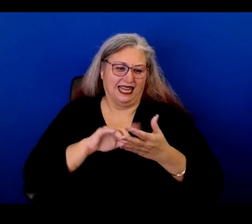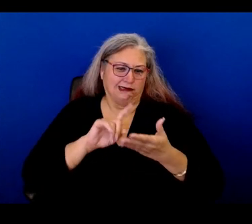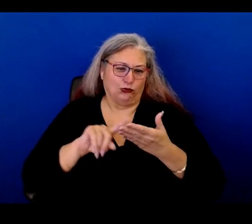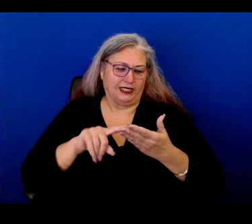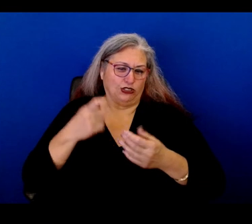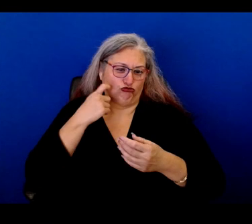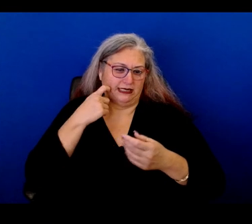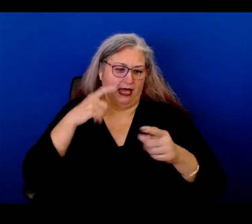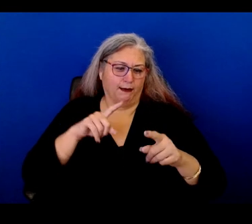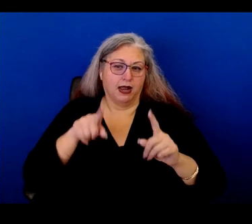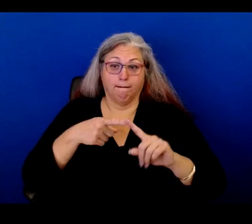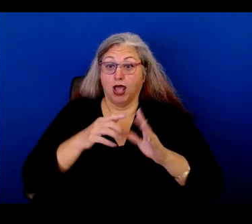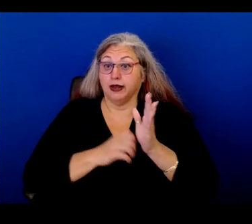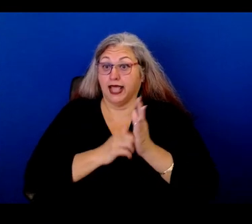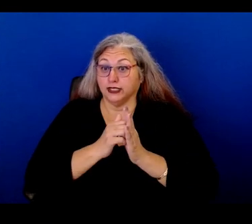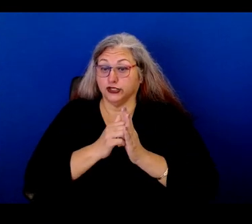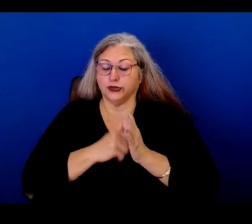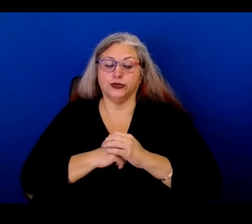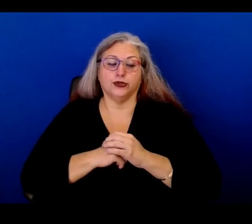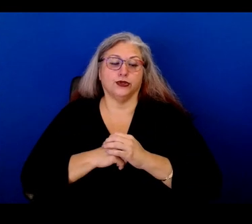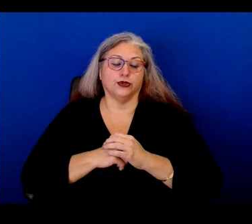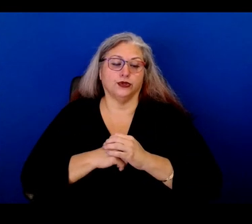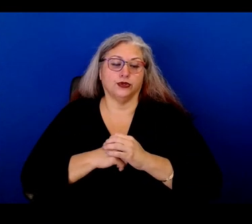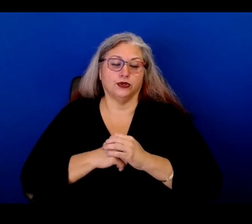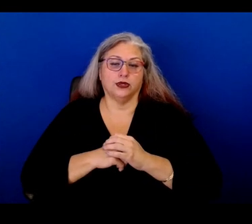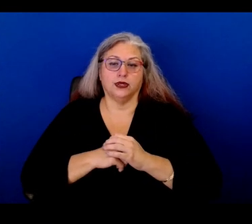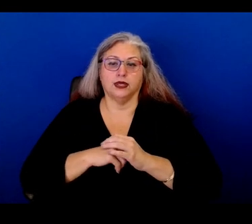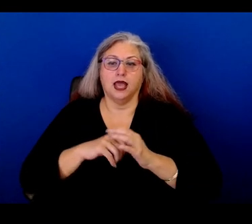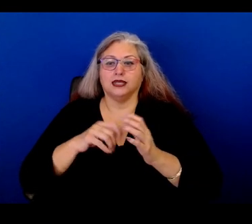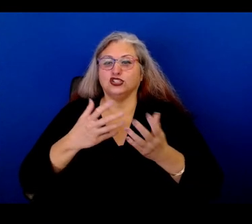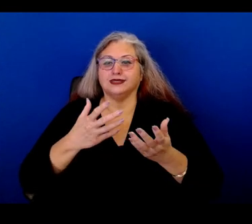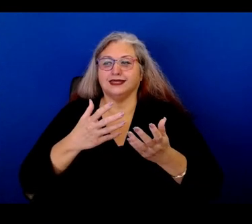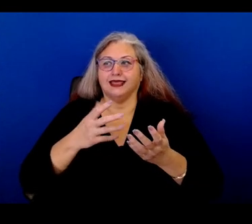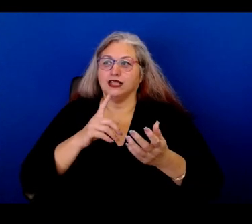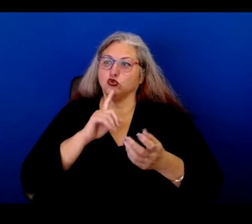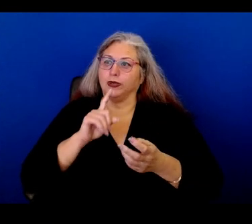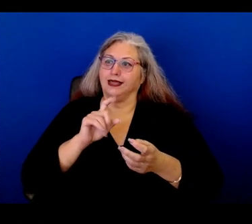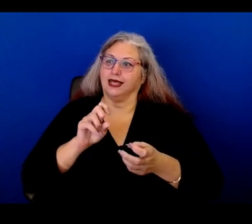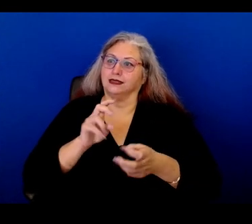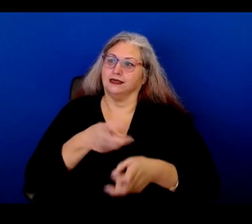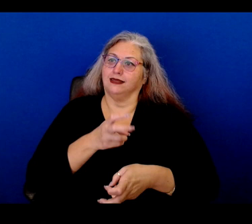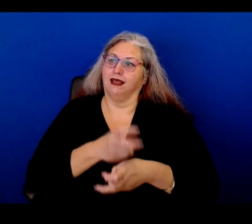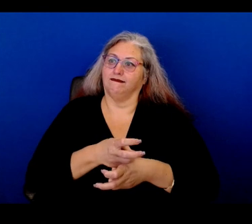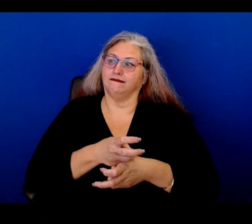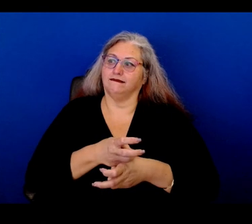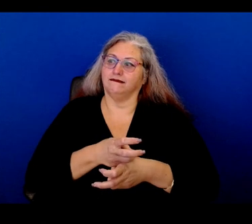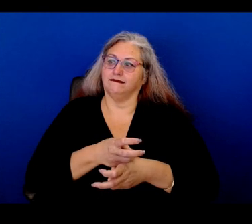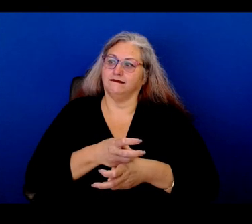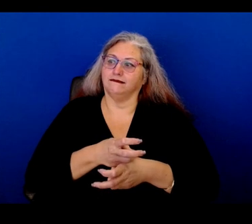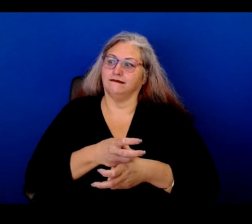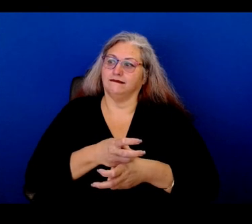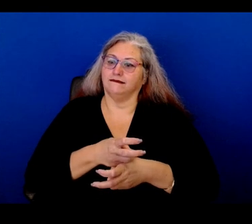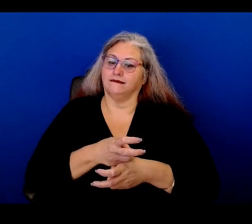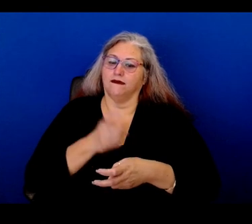or whatever. It was about cancer. And, you know, and just how hard that can be on